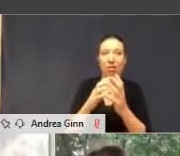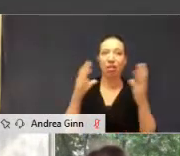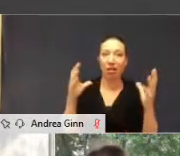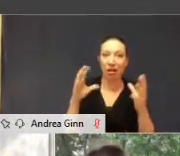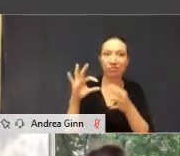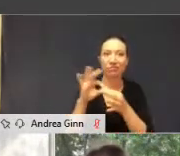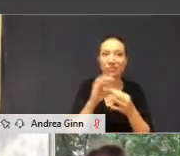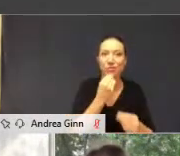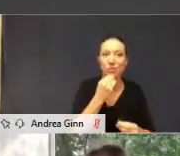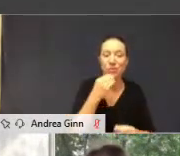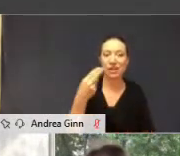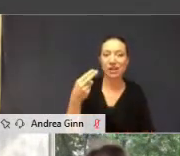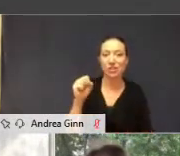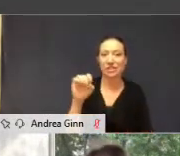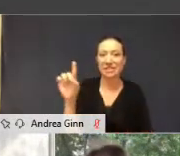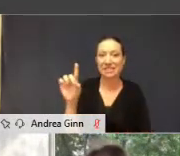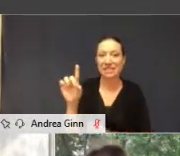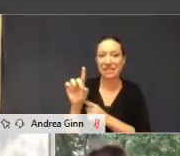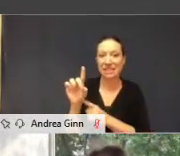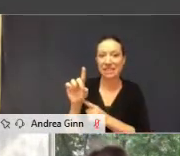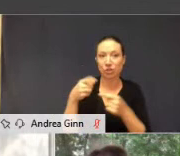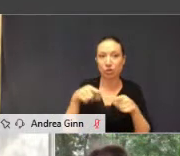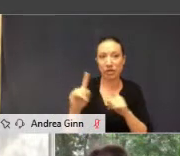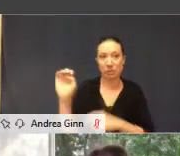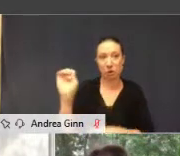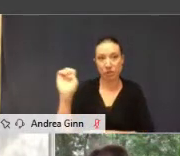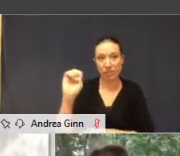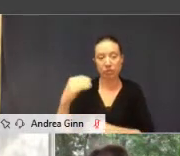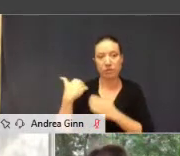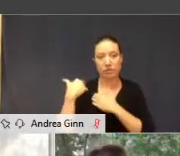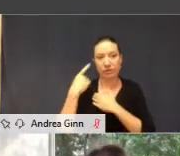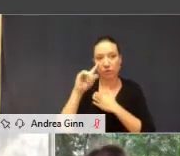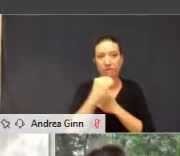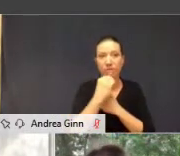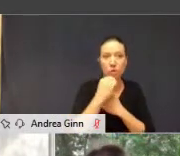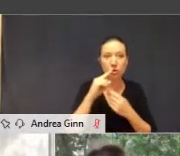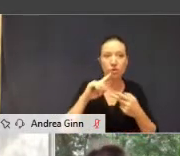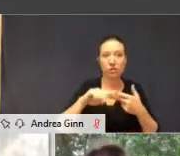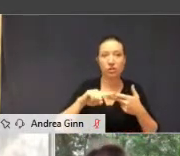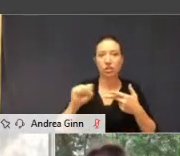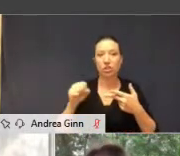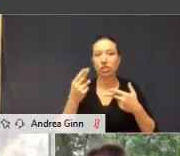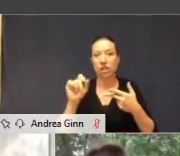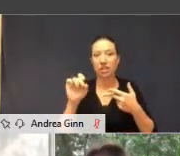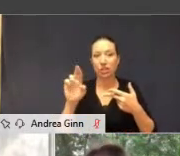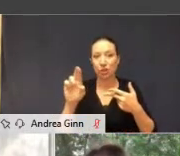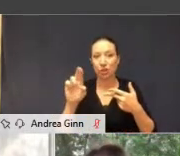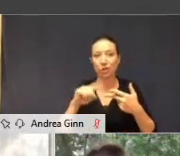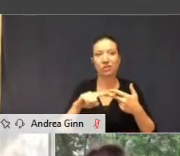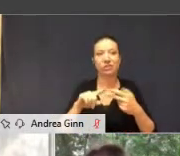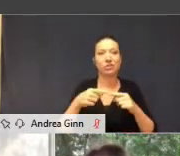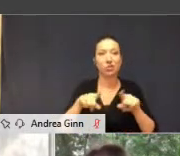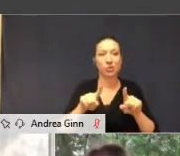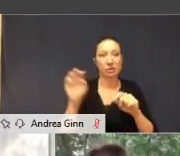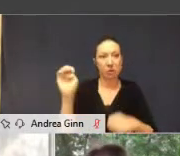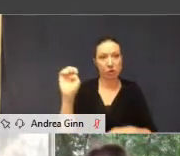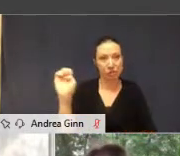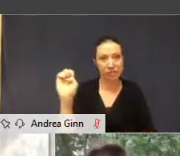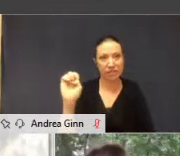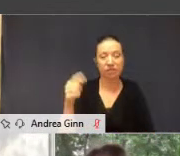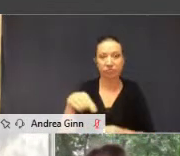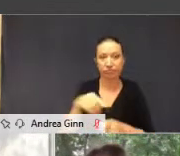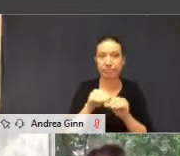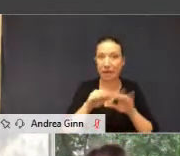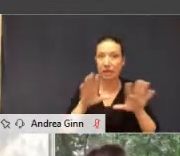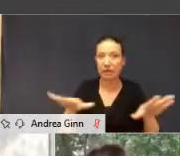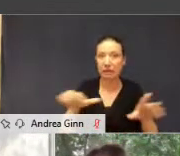responsible for food and shelter during an emergency like a pandemic. And so, as Nicole mentioned, Kathy Slater office stepped up,